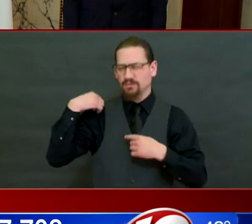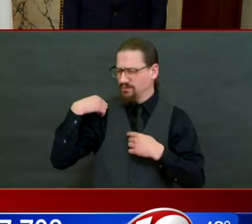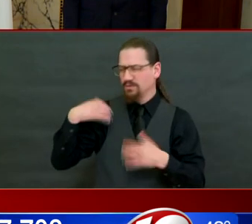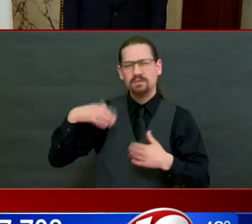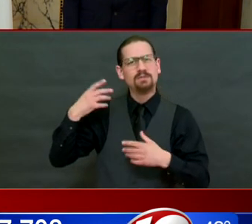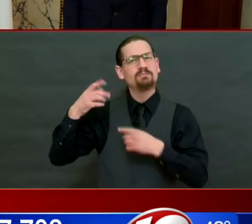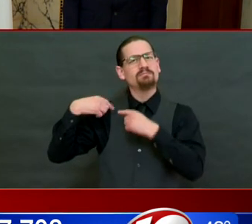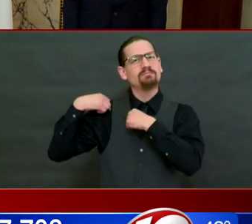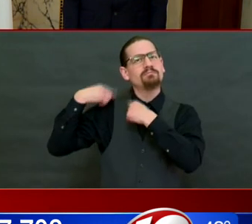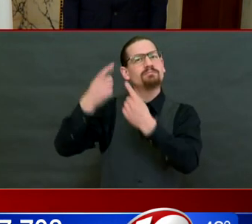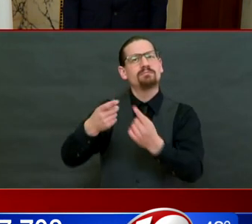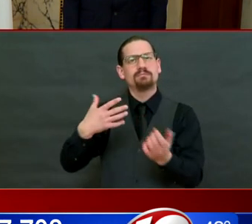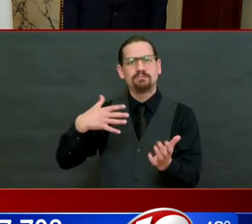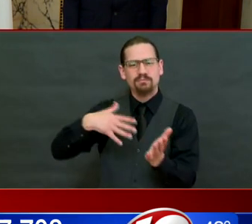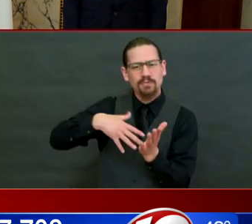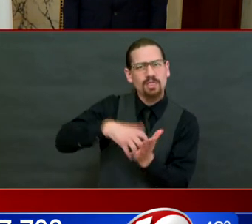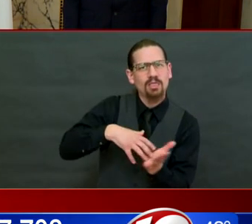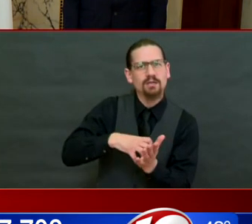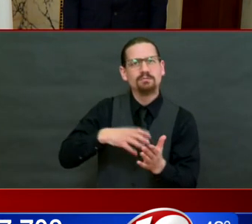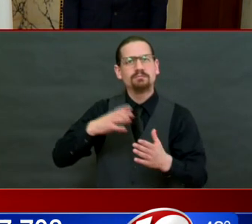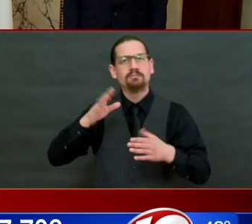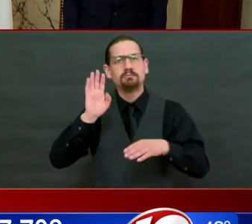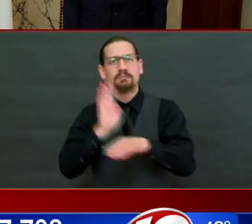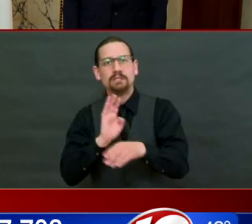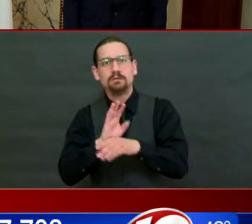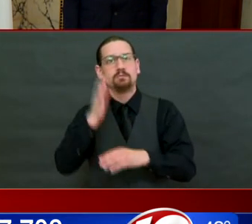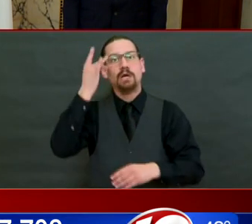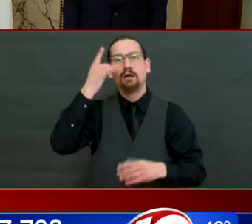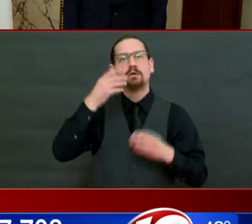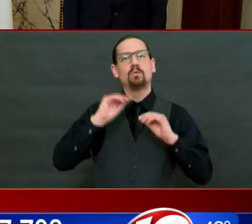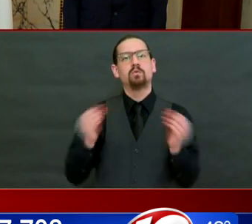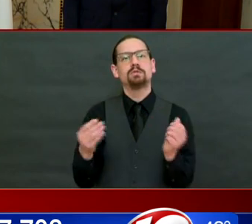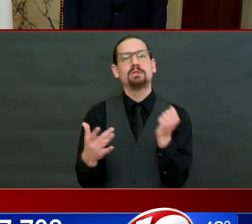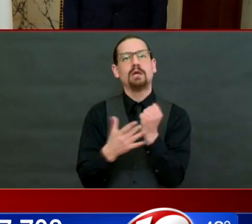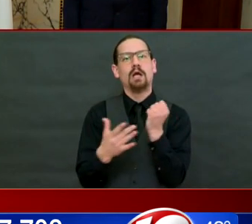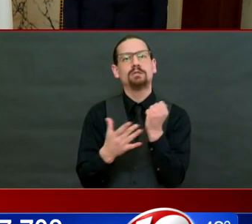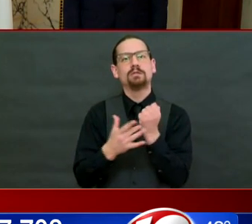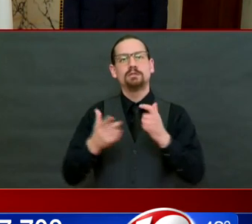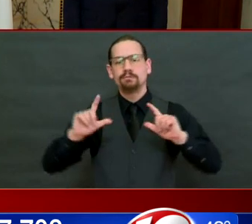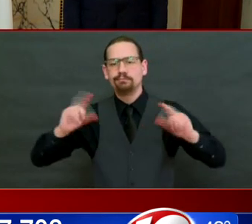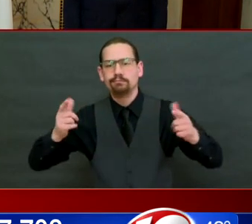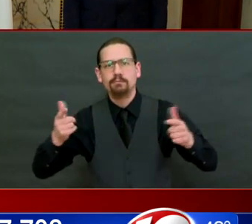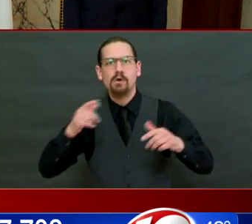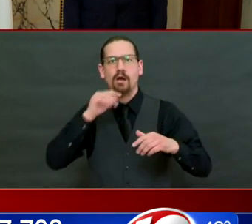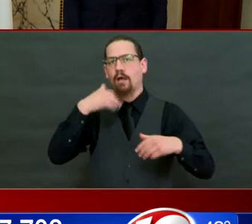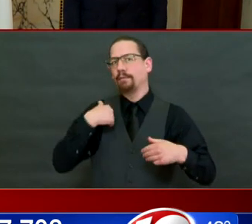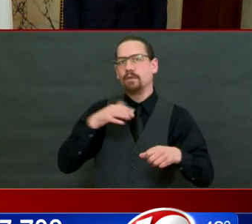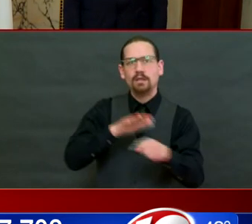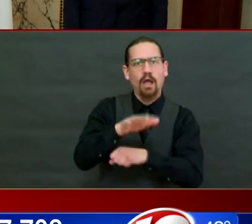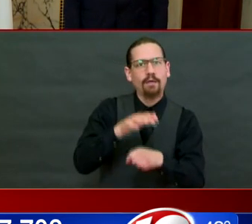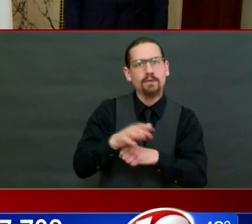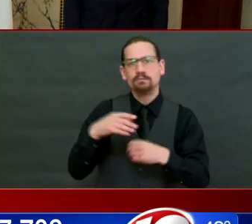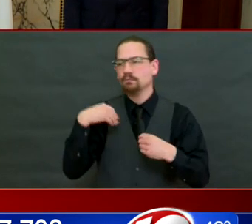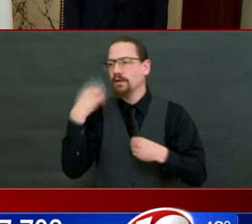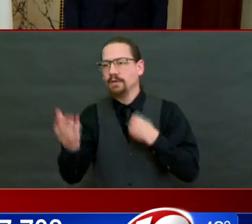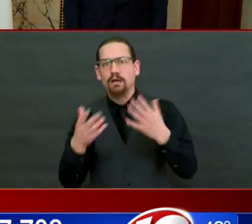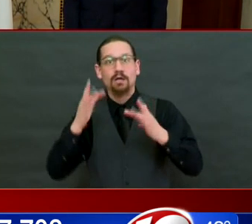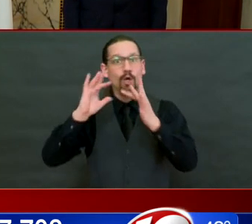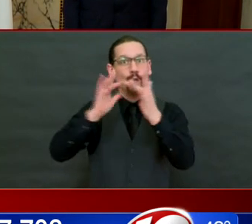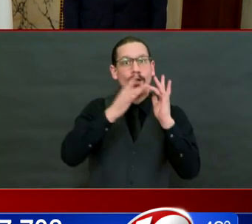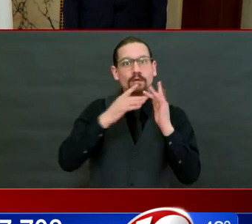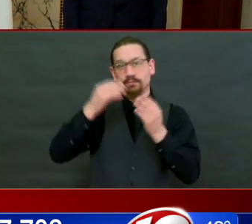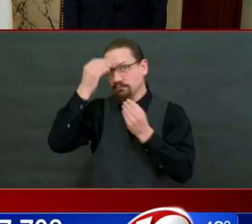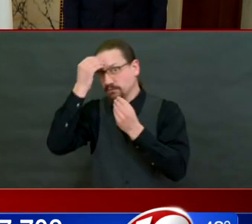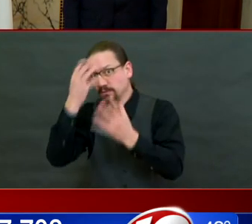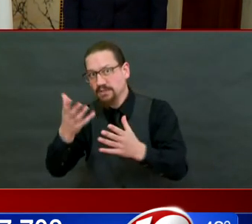new innovations that come out of this. And we together are going to get from here to there. So let me tell you what my